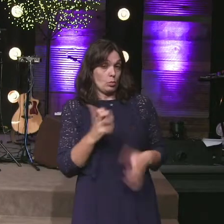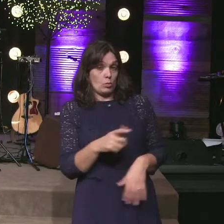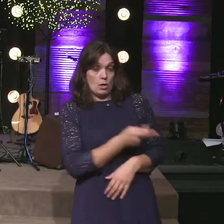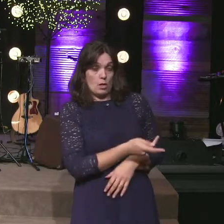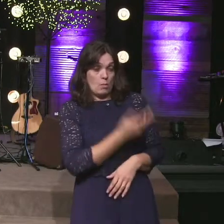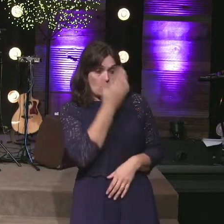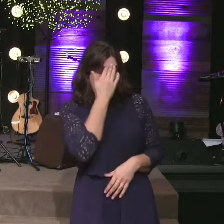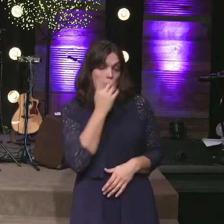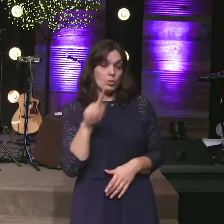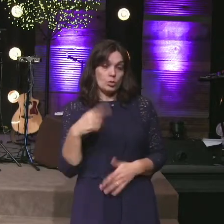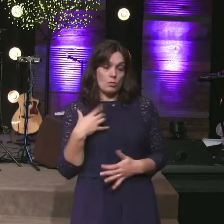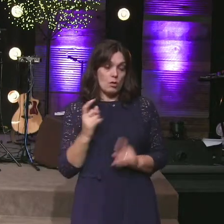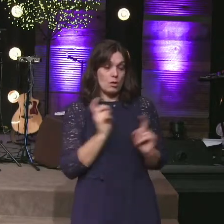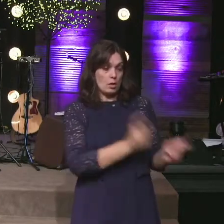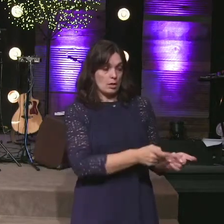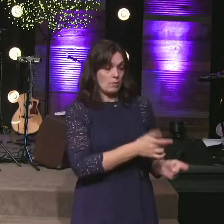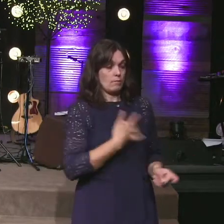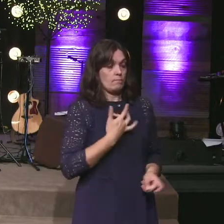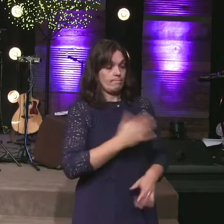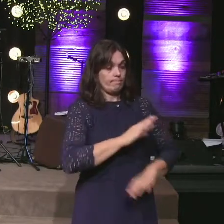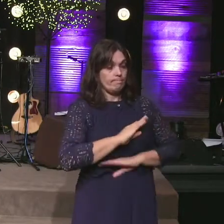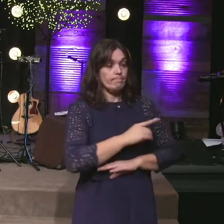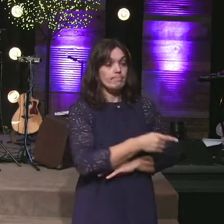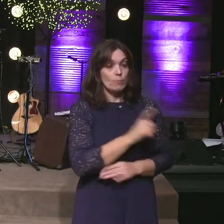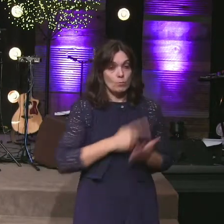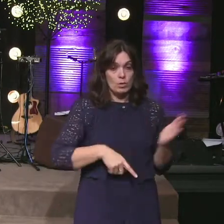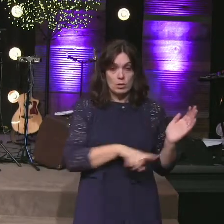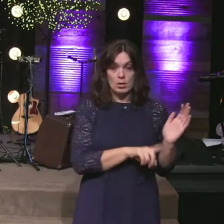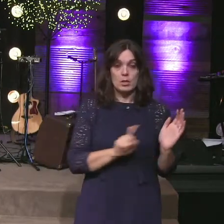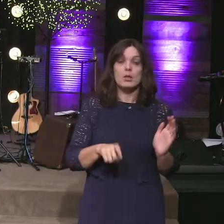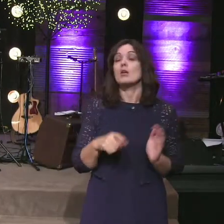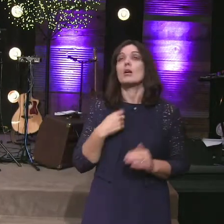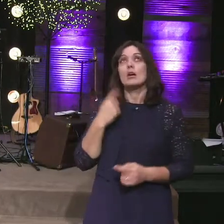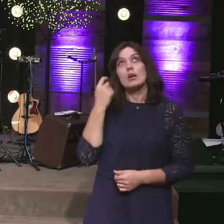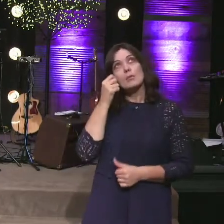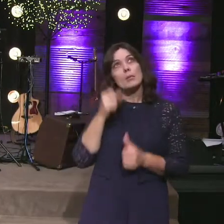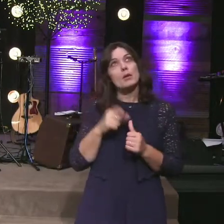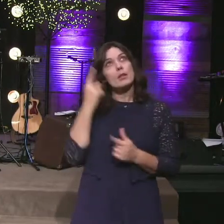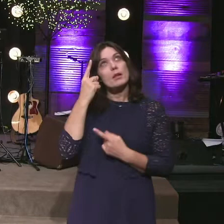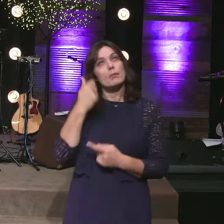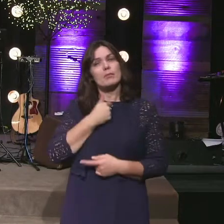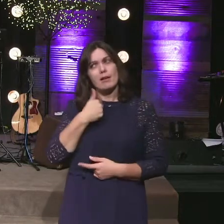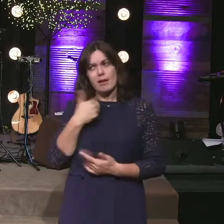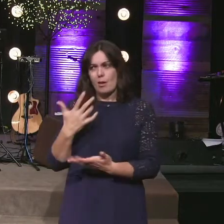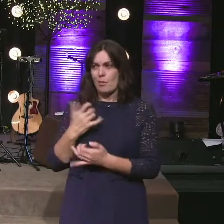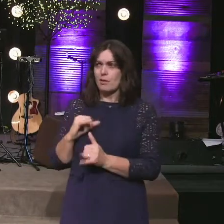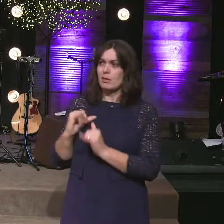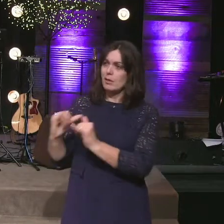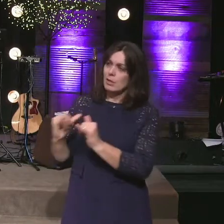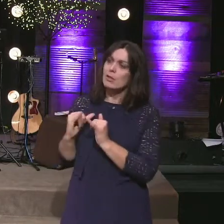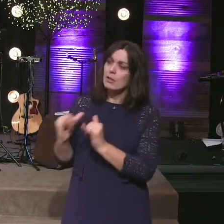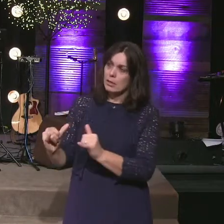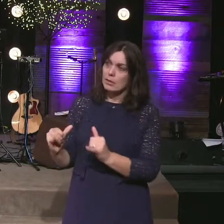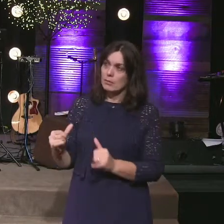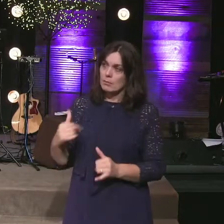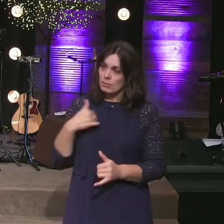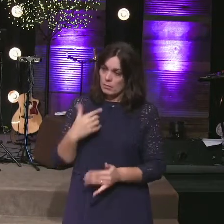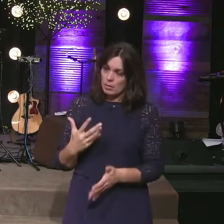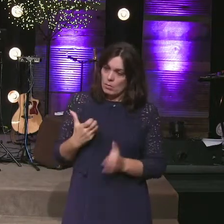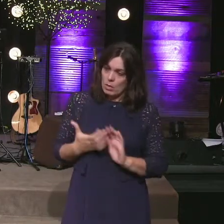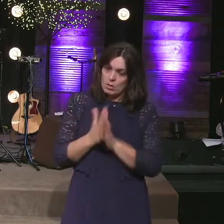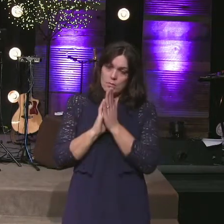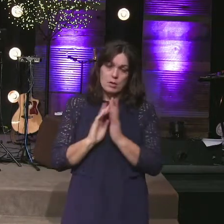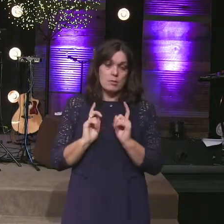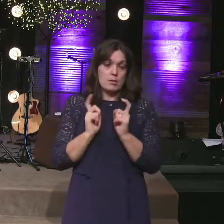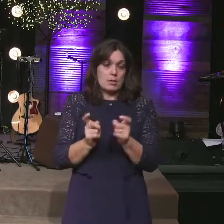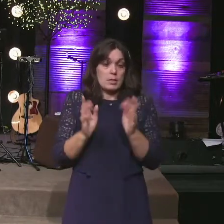give. We want to meet their need. And I remember thinking, God, I want to be like that. I want to be a giver.